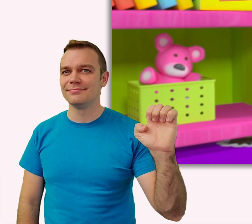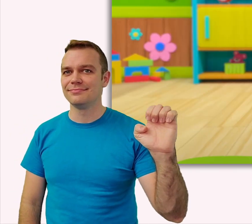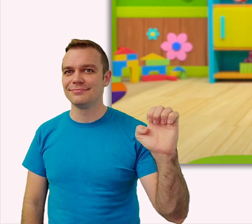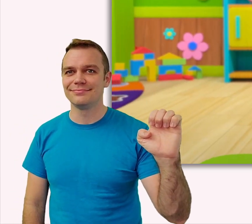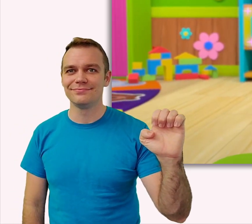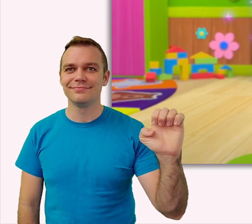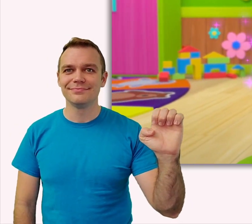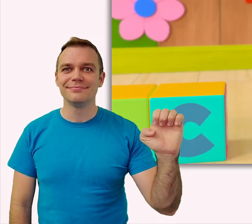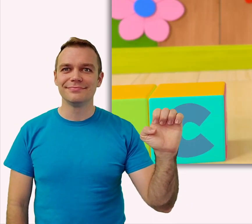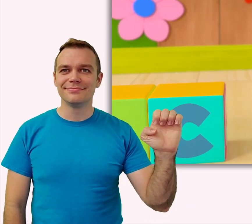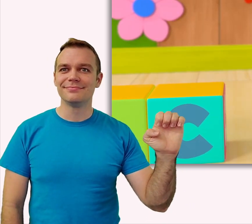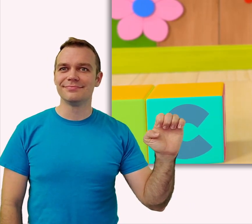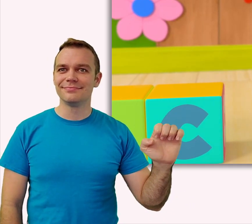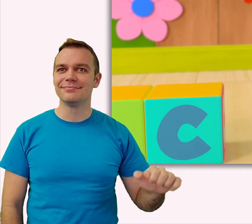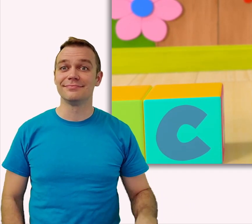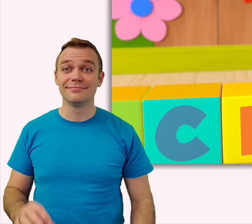E